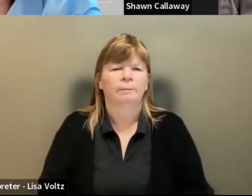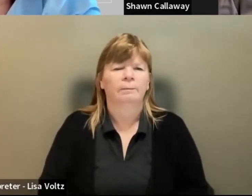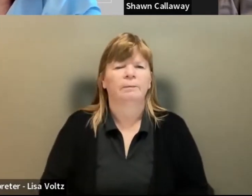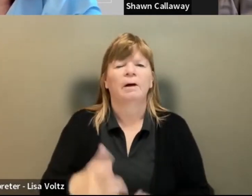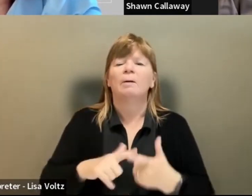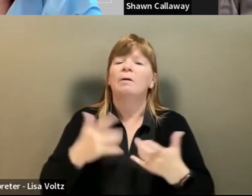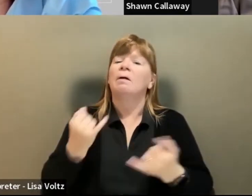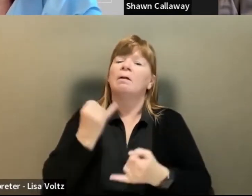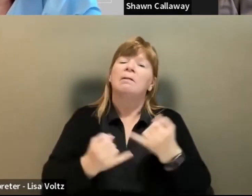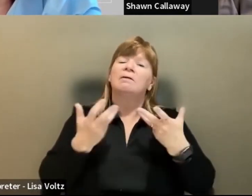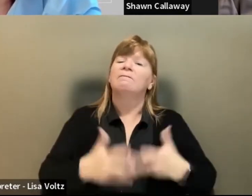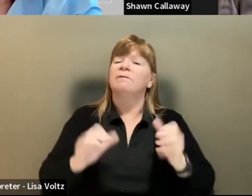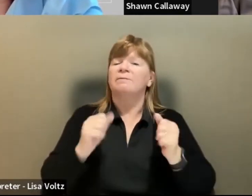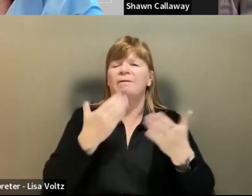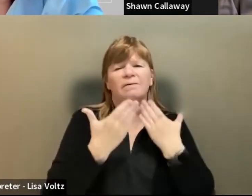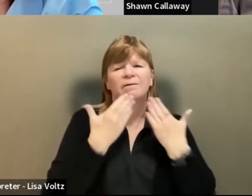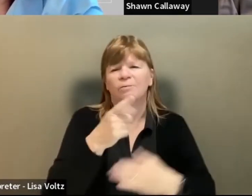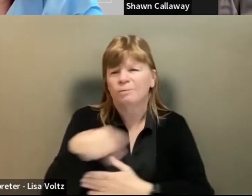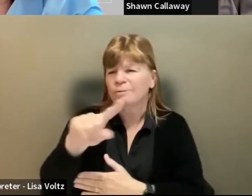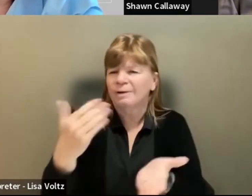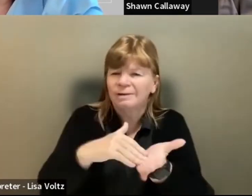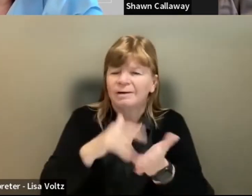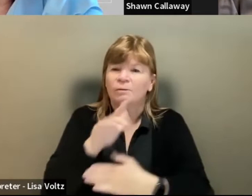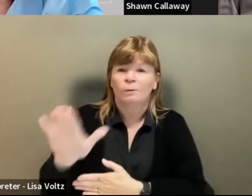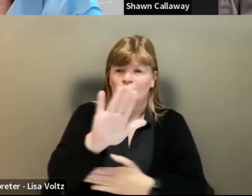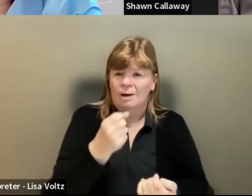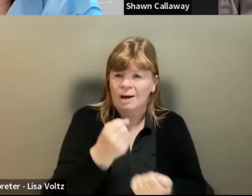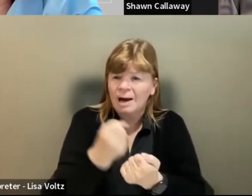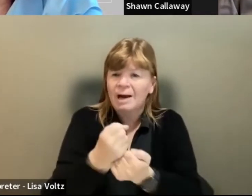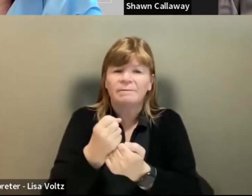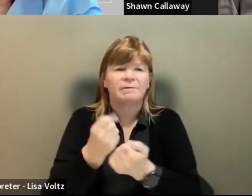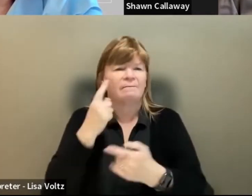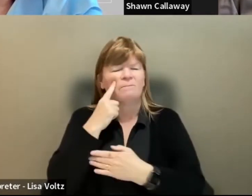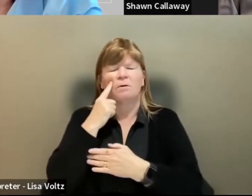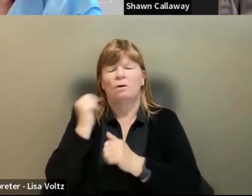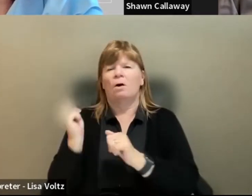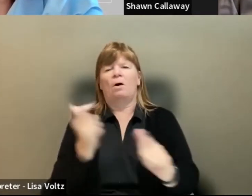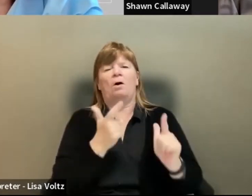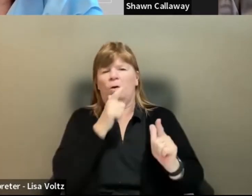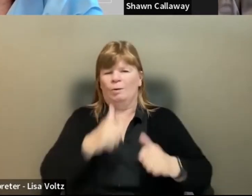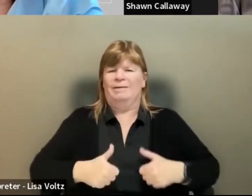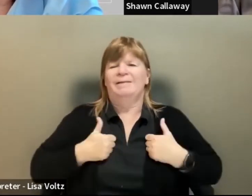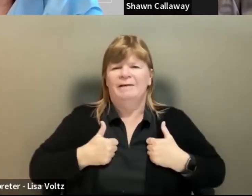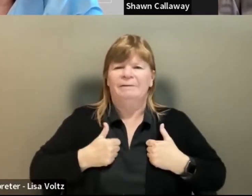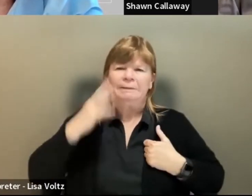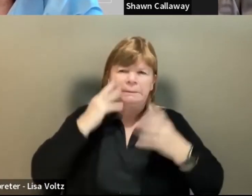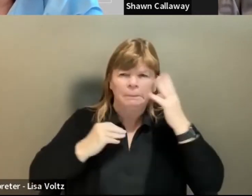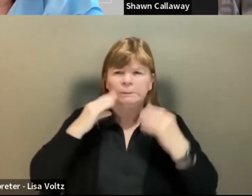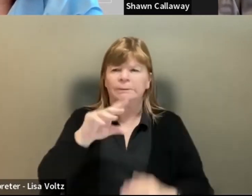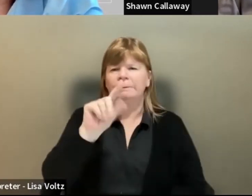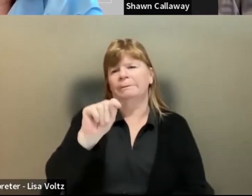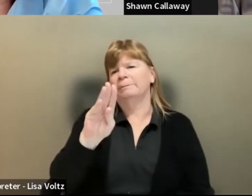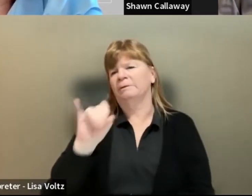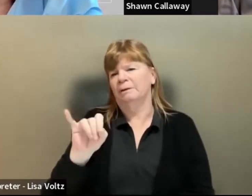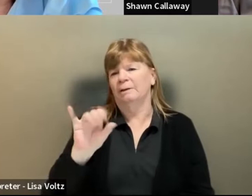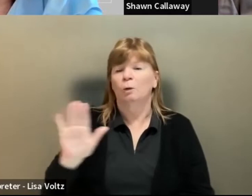by thanking all of you again for your advocacy on behalf of everyone who is living with traumatic brain injuries.